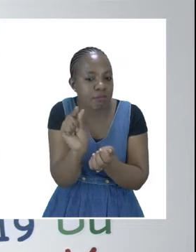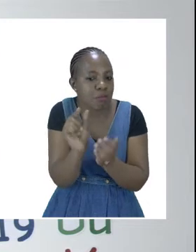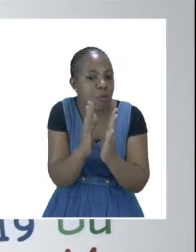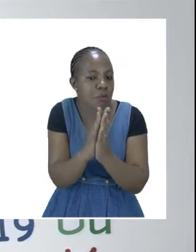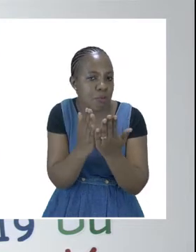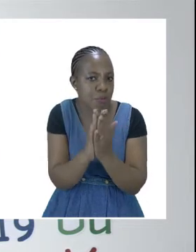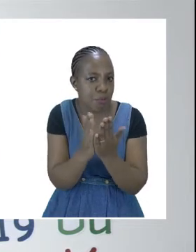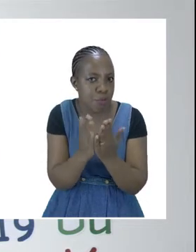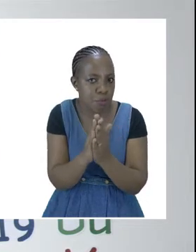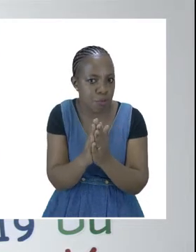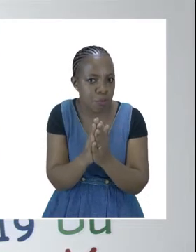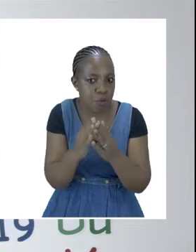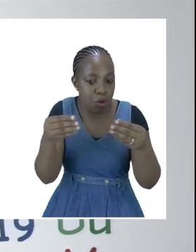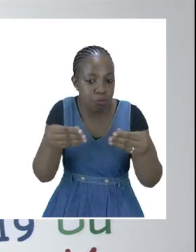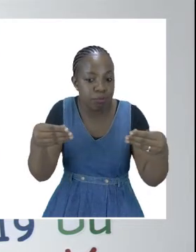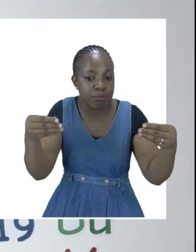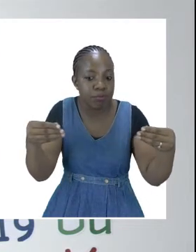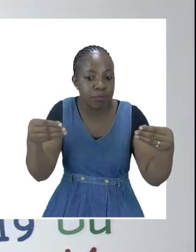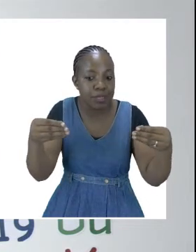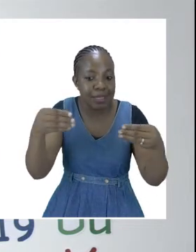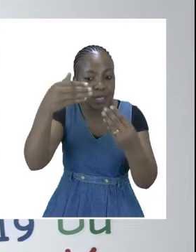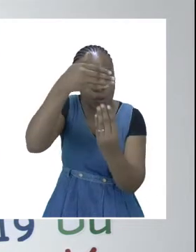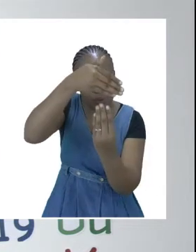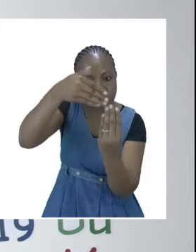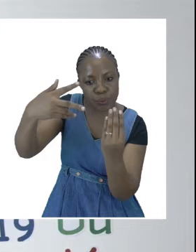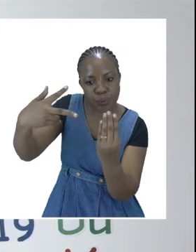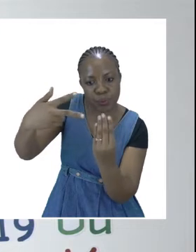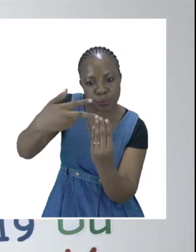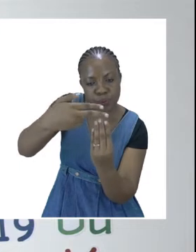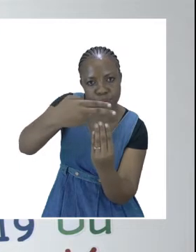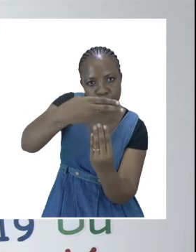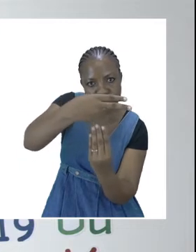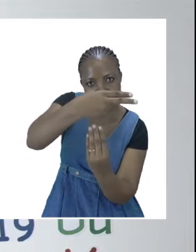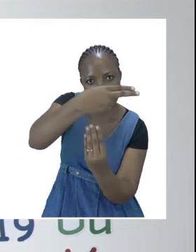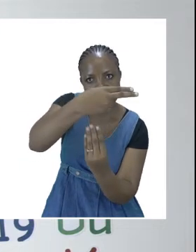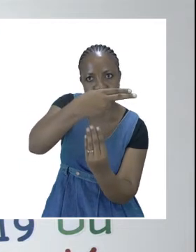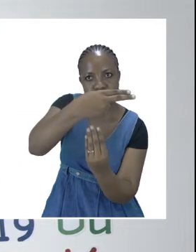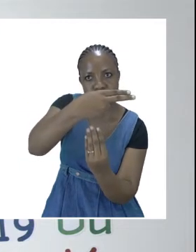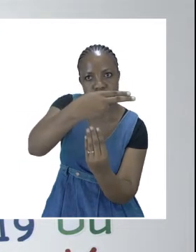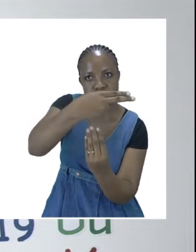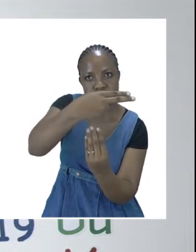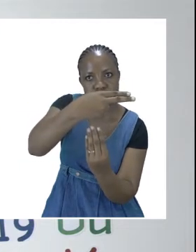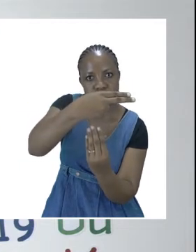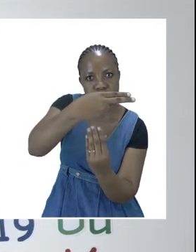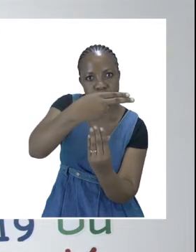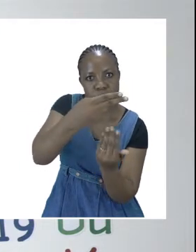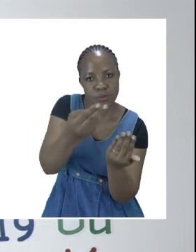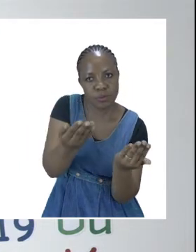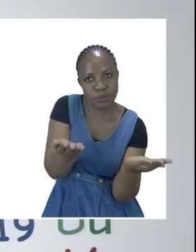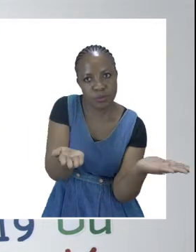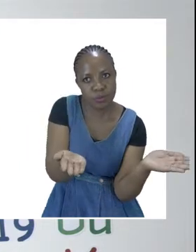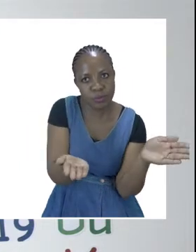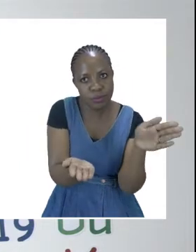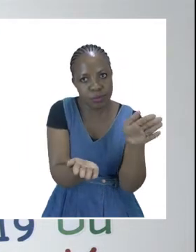booklet. Please cut the top of the lesson booklet with a pair of scissors and fold